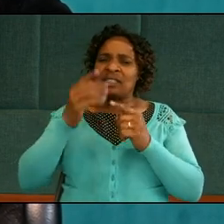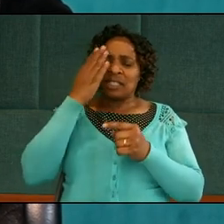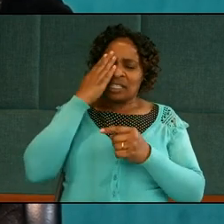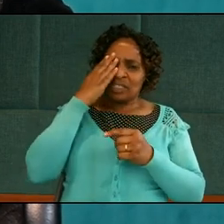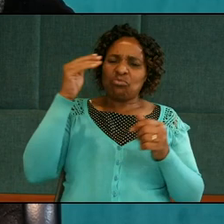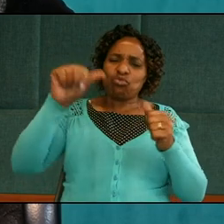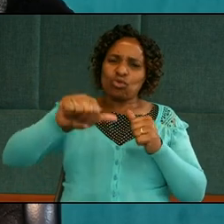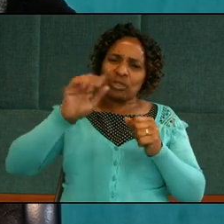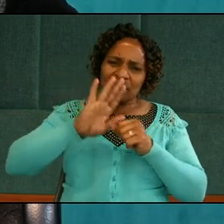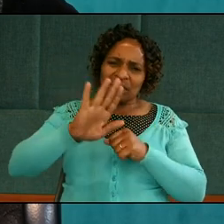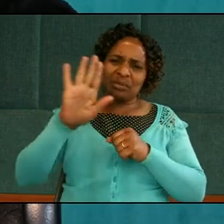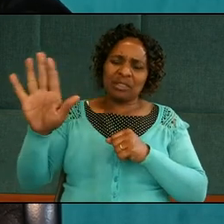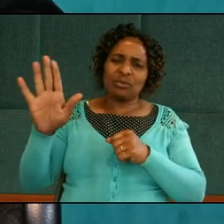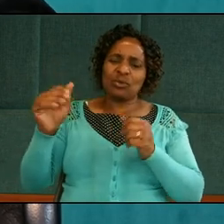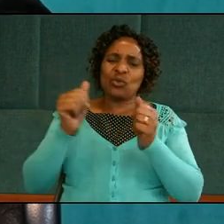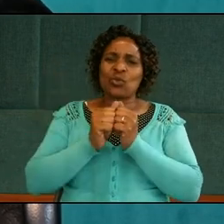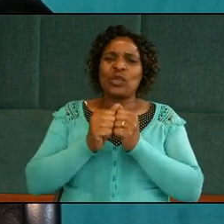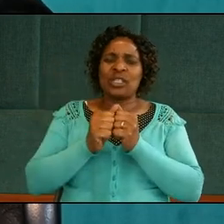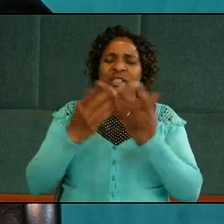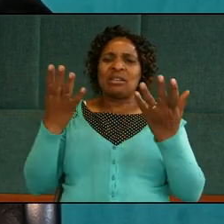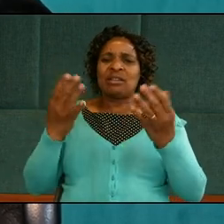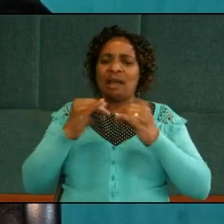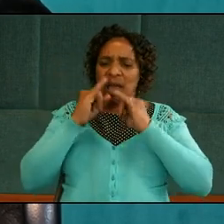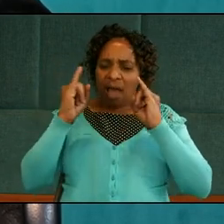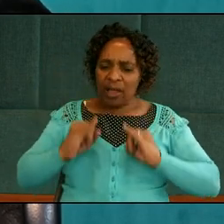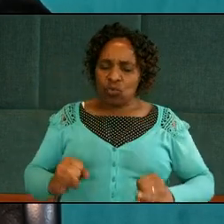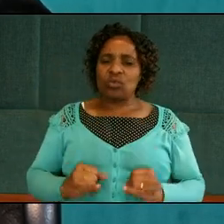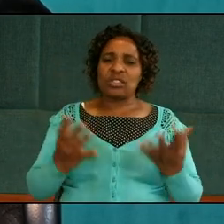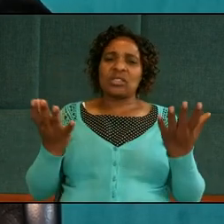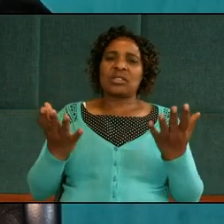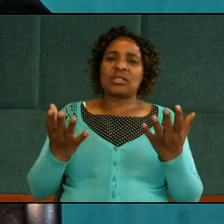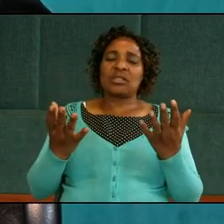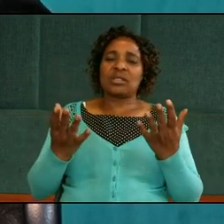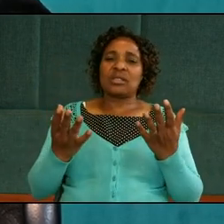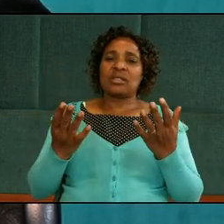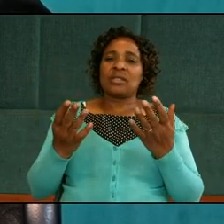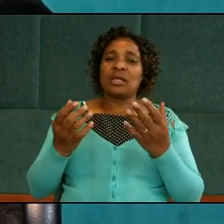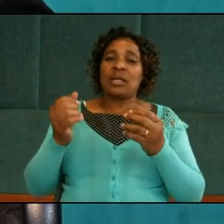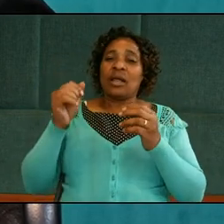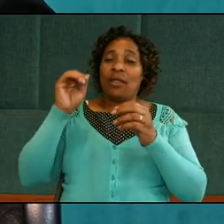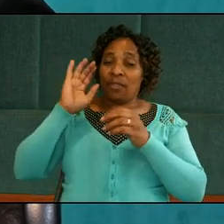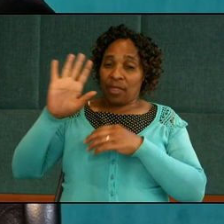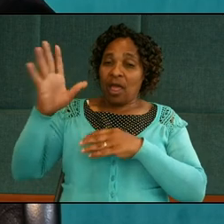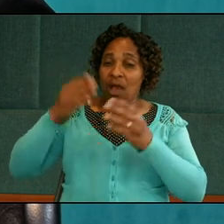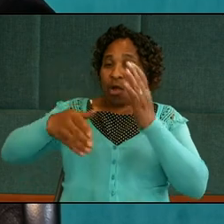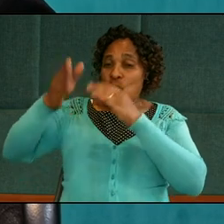themselves to the Baals. They set up Baal-perith as their god